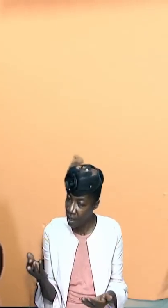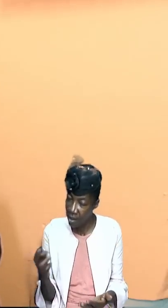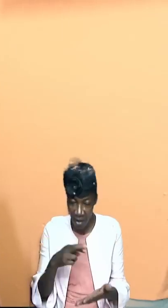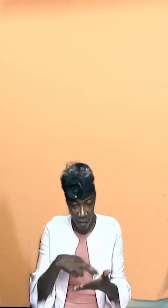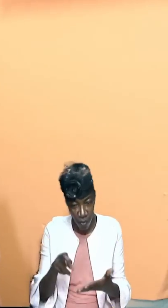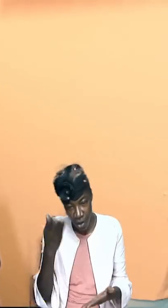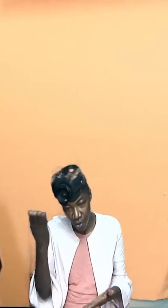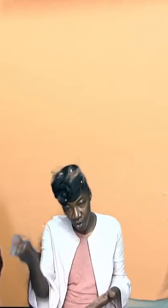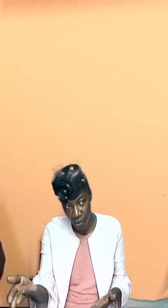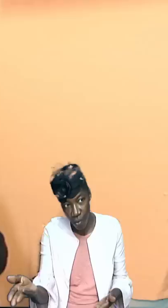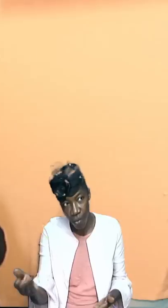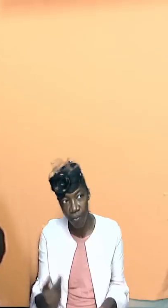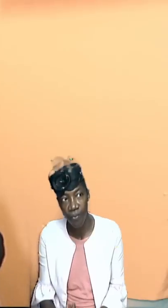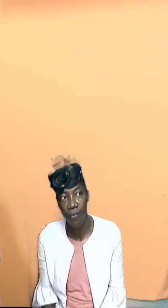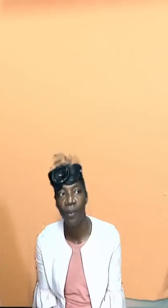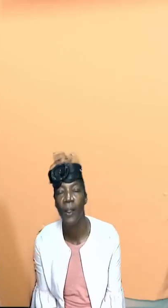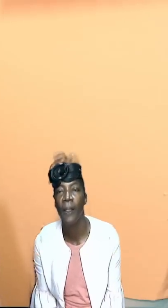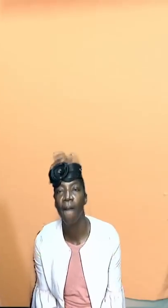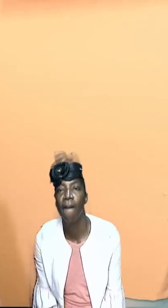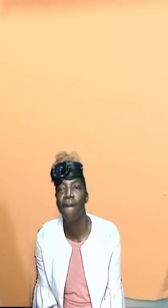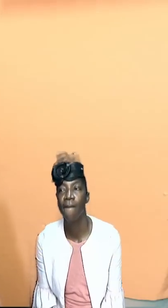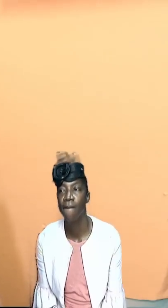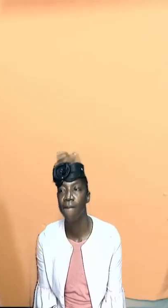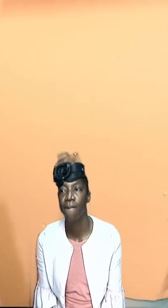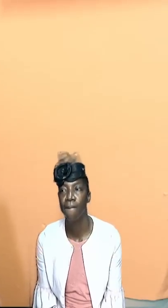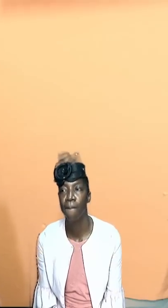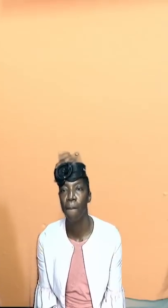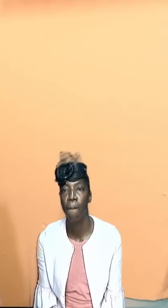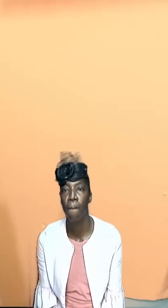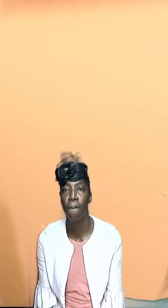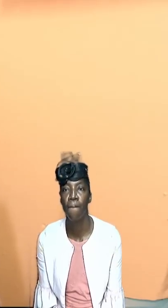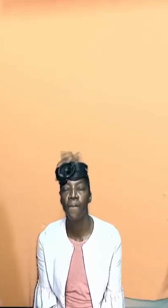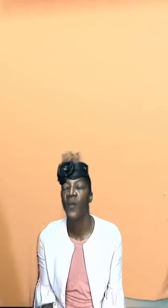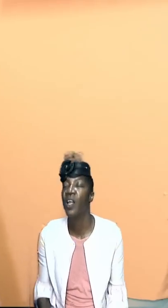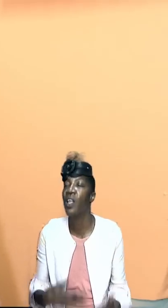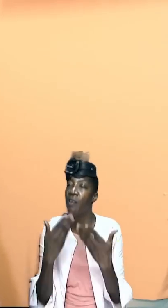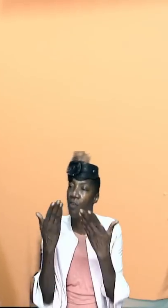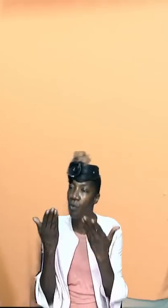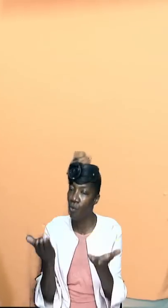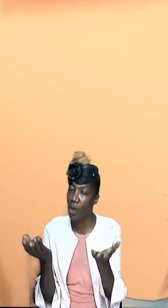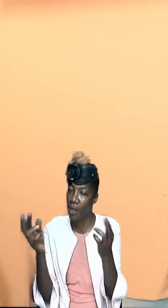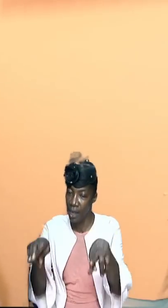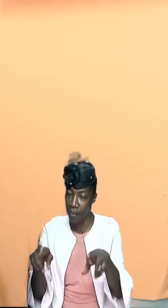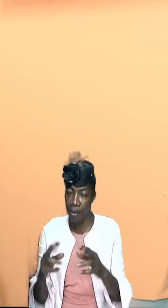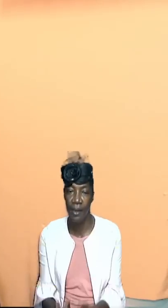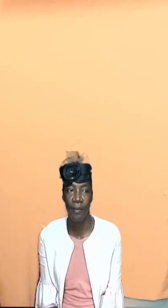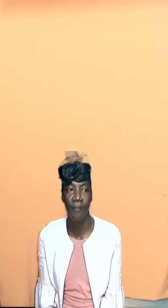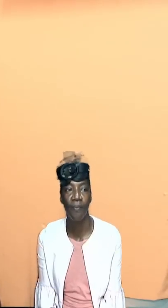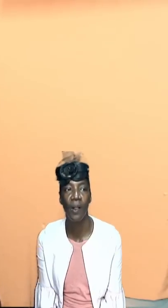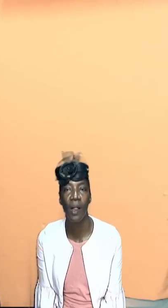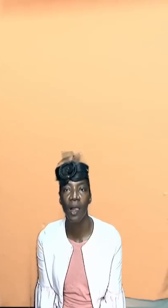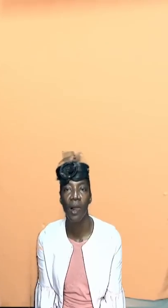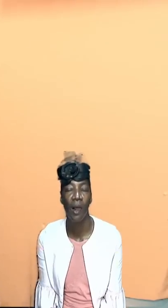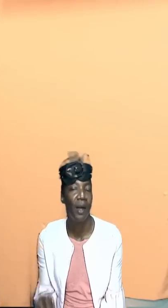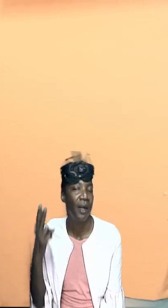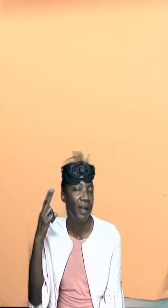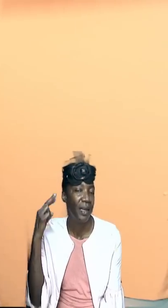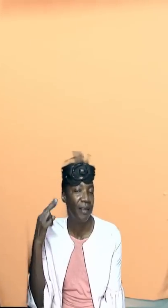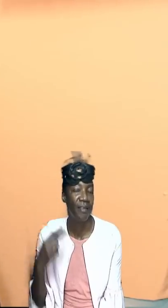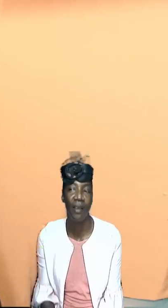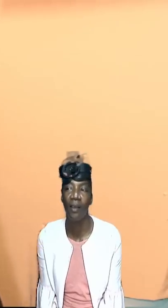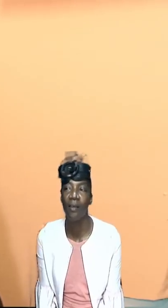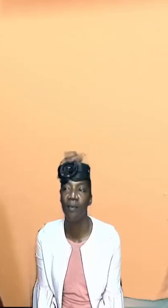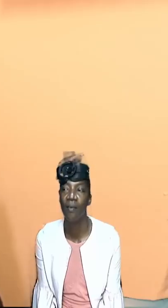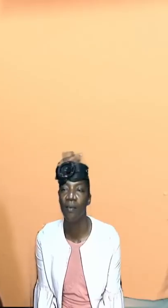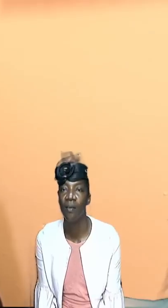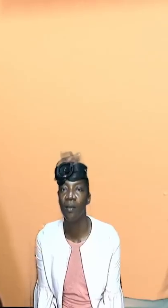read them to you. Present it on the screen, read them to you, and just give you a basic feedback. So just listening, tune in